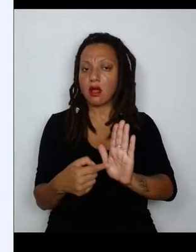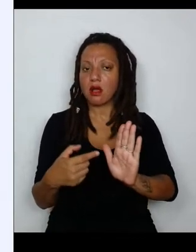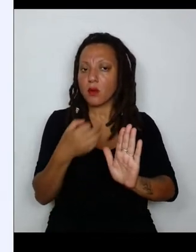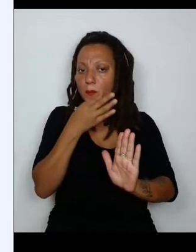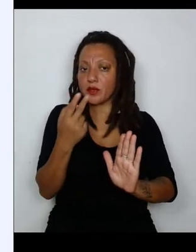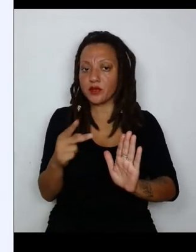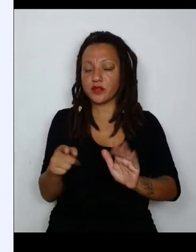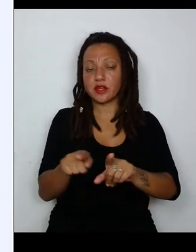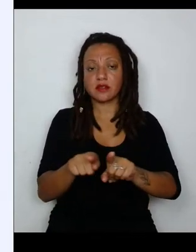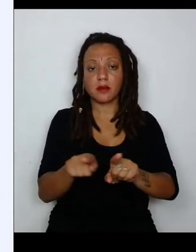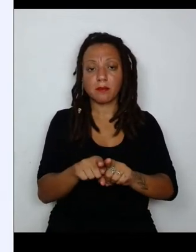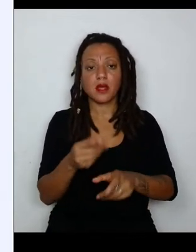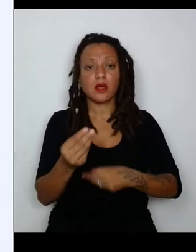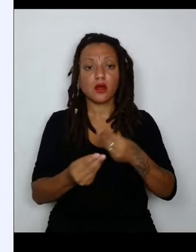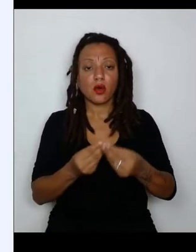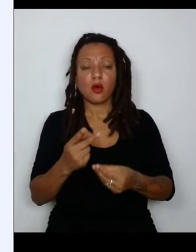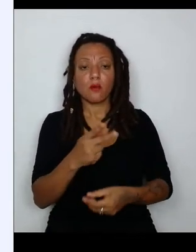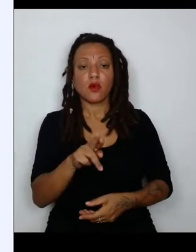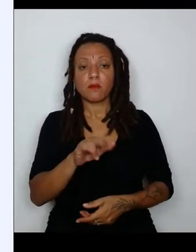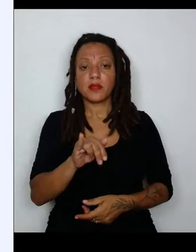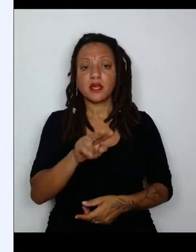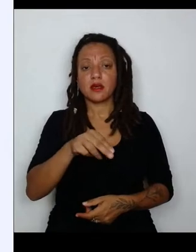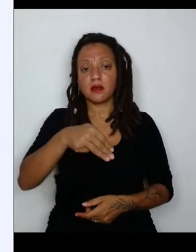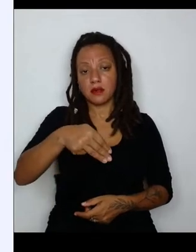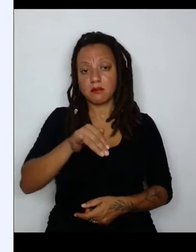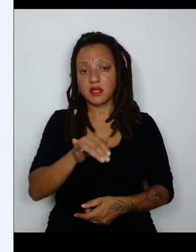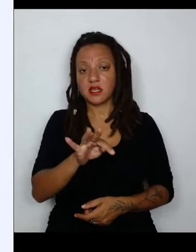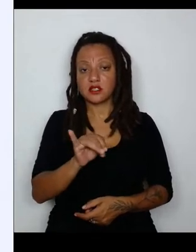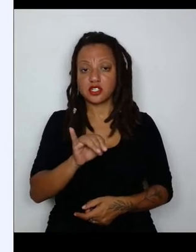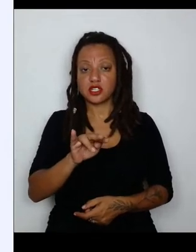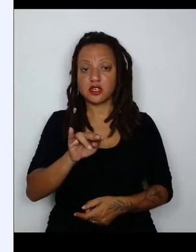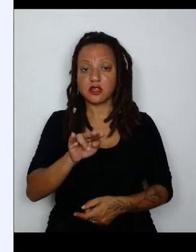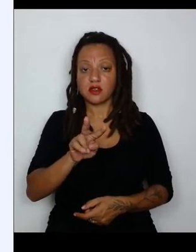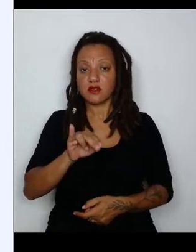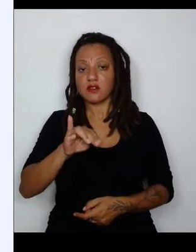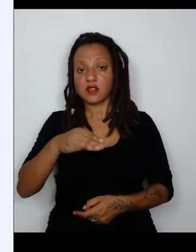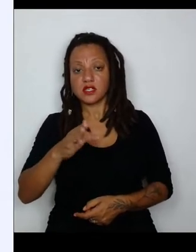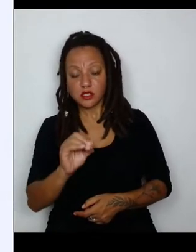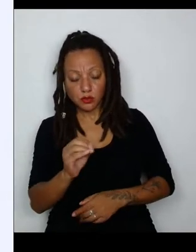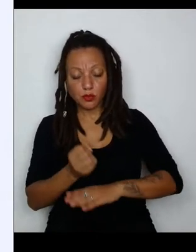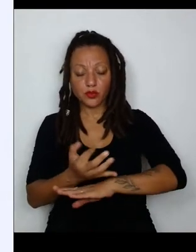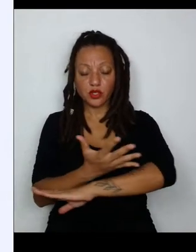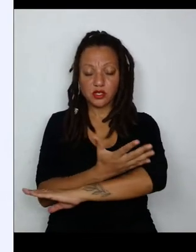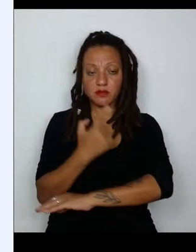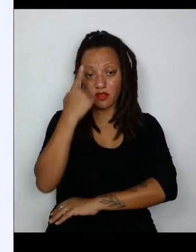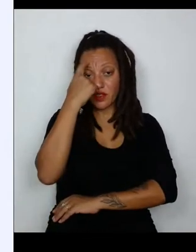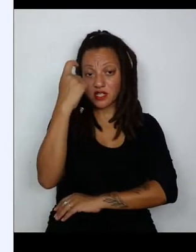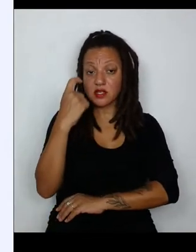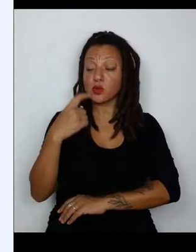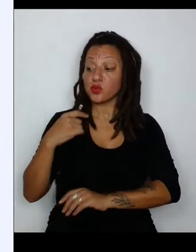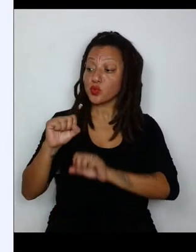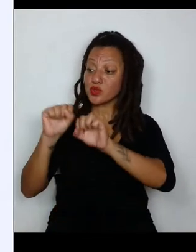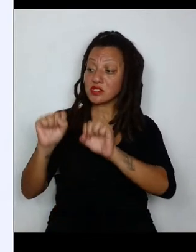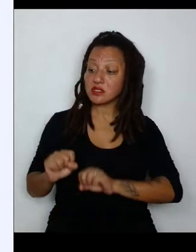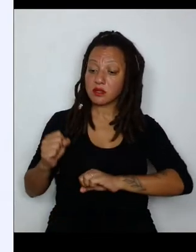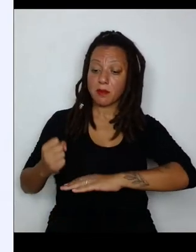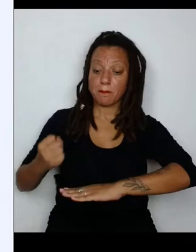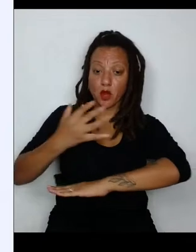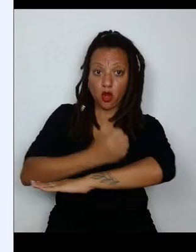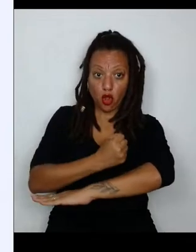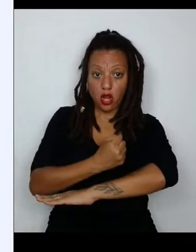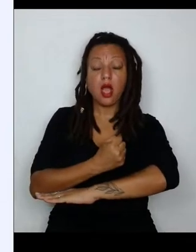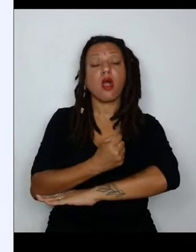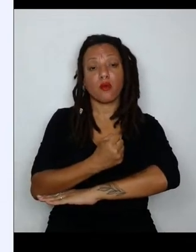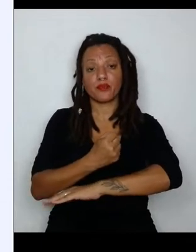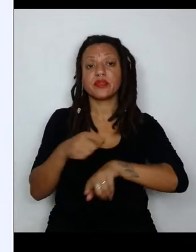were inventions they were inventions of a colonial and patriarchal system that throughout much of the 20th century